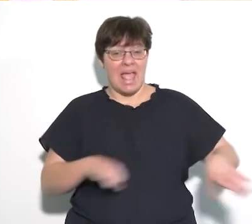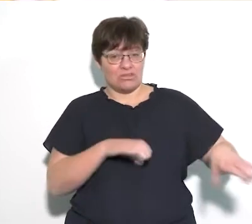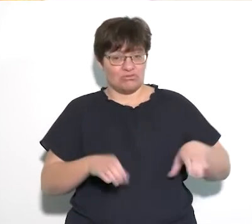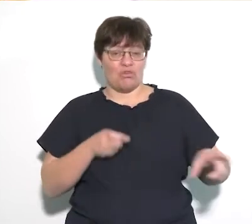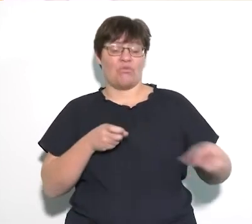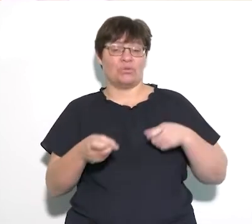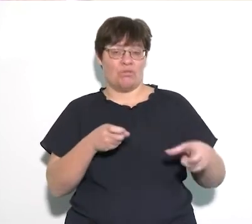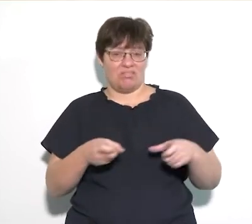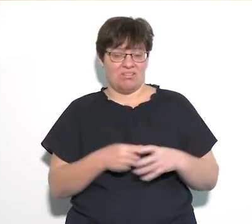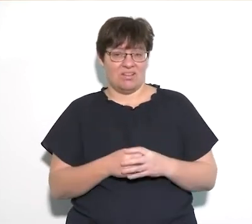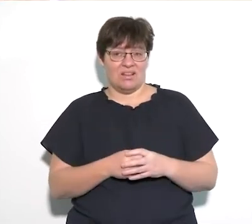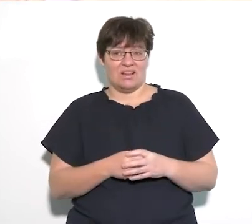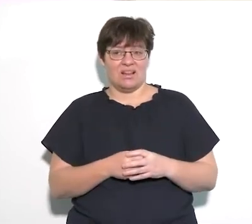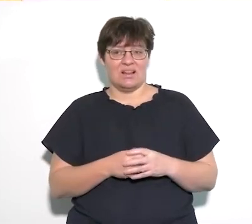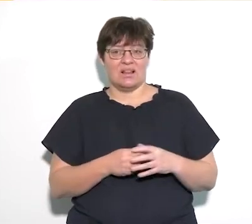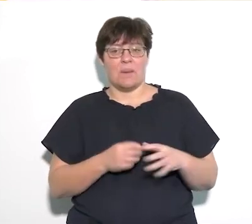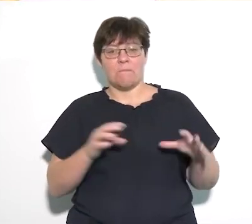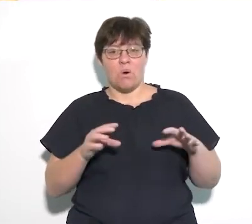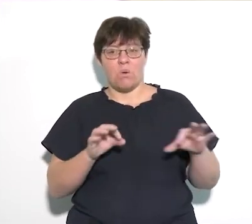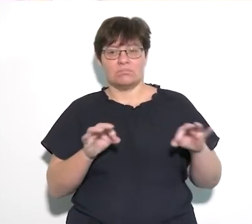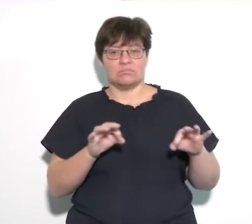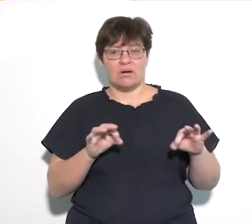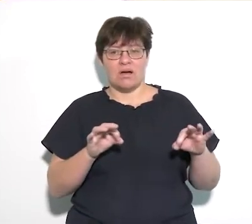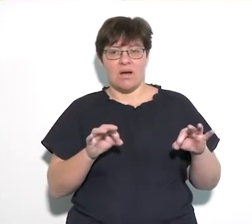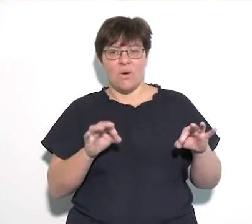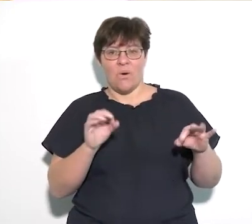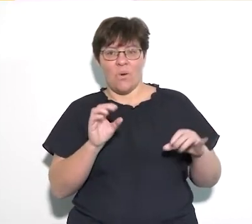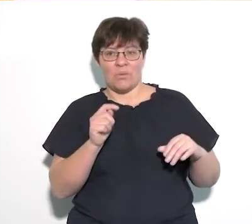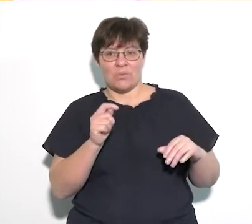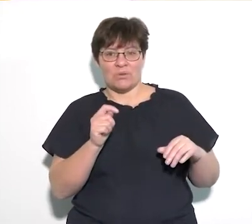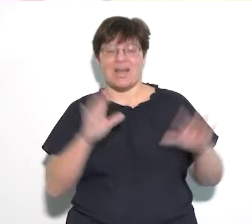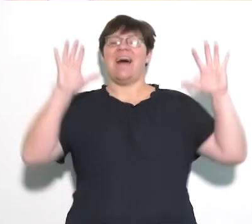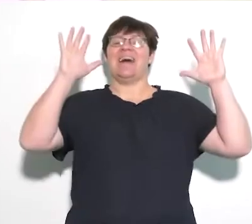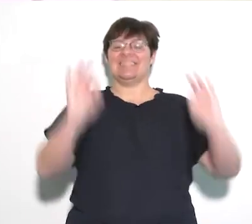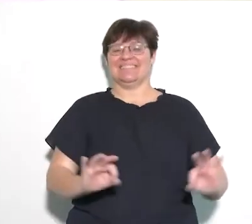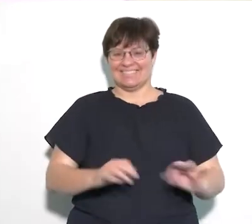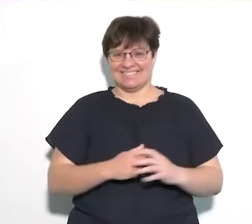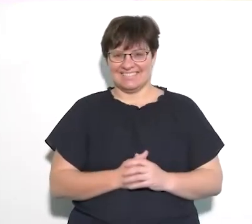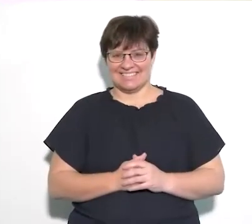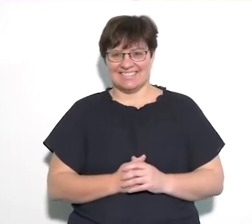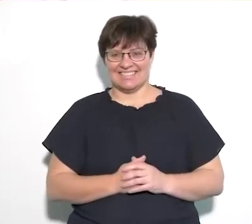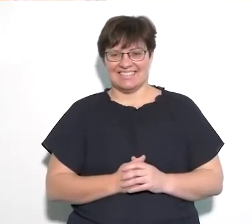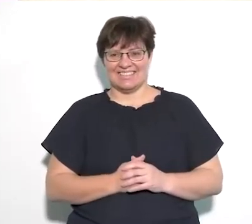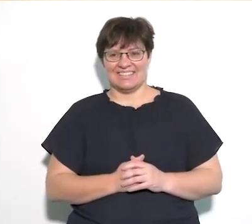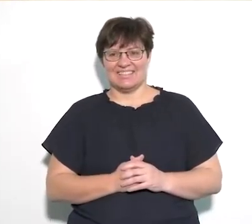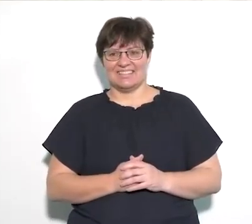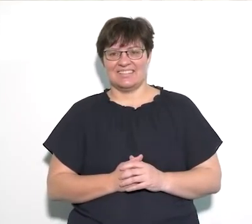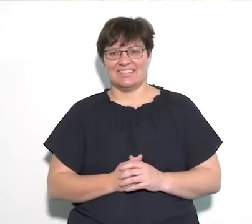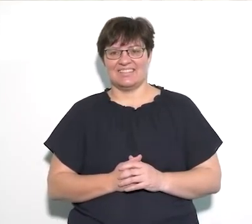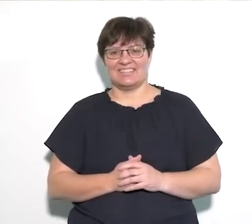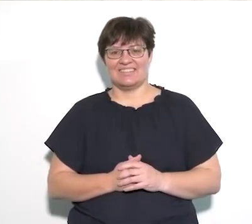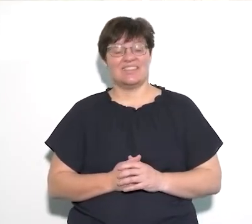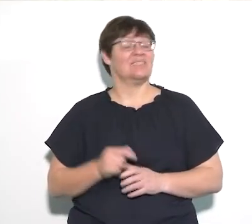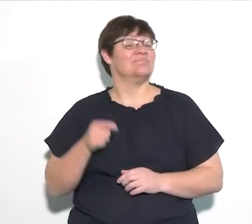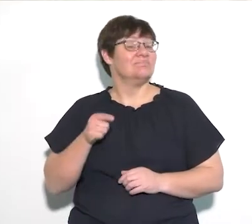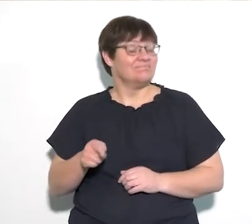actions and our movements become more precise. Nearly. There we go.